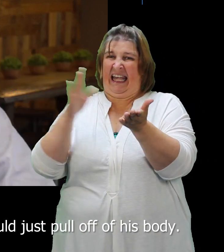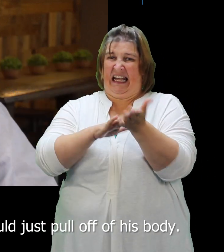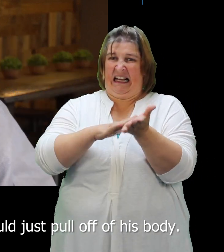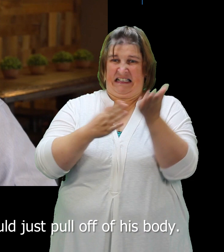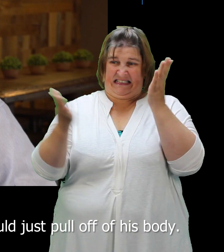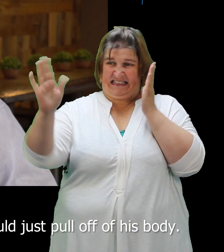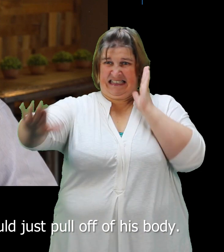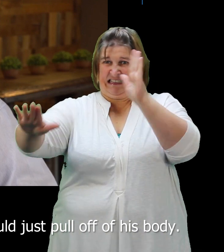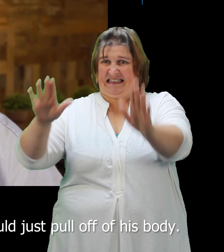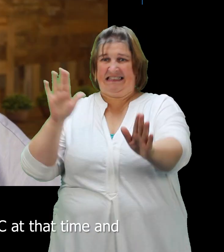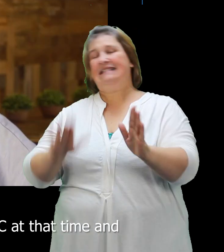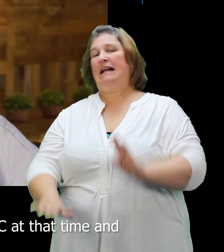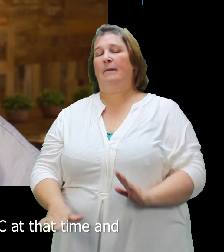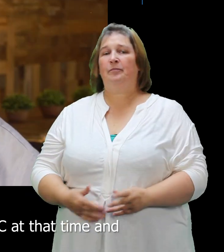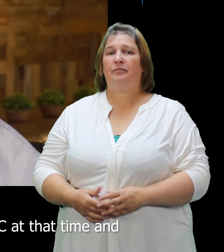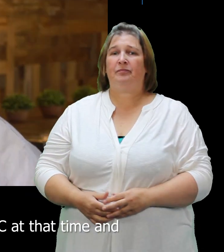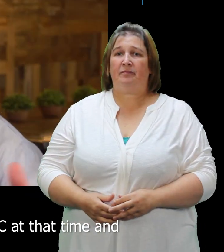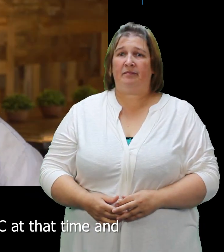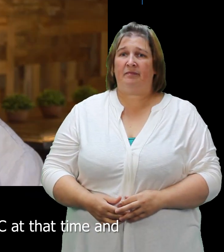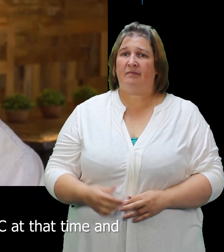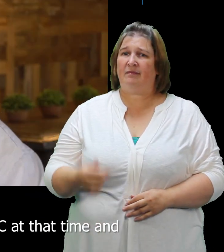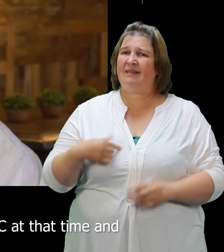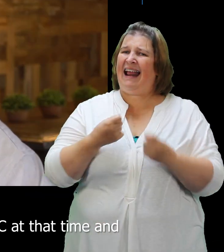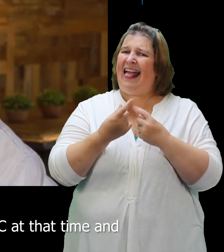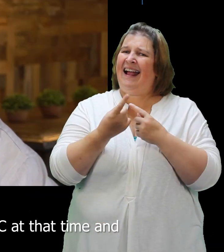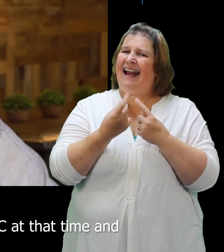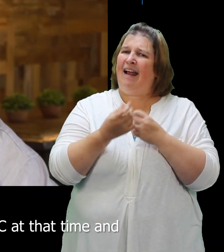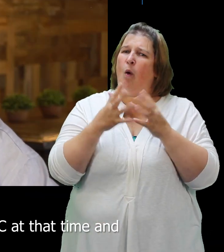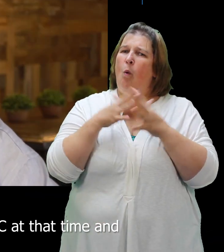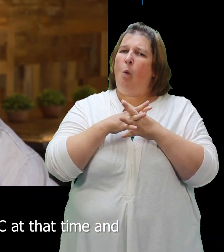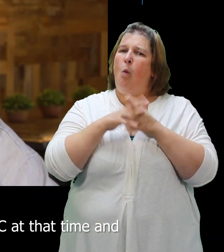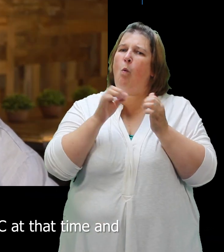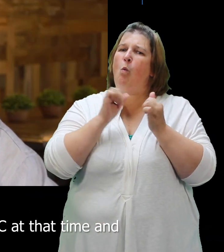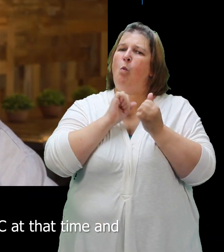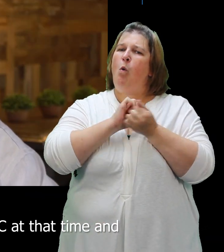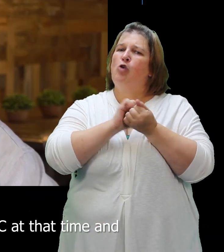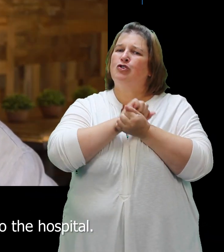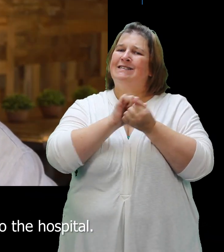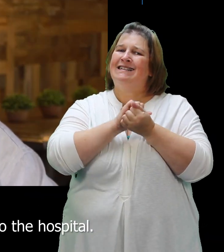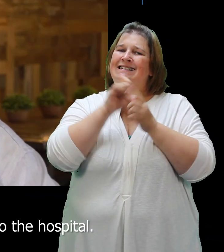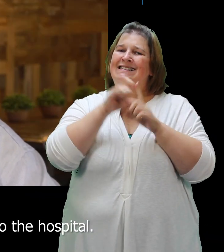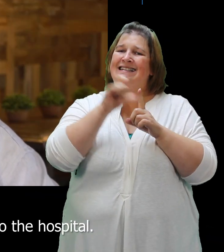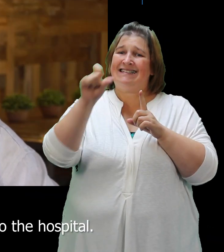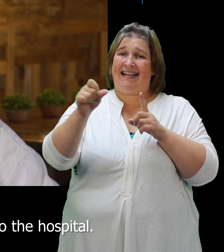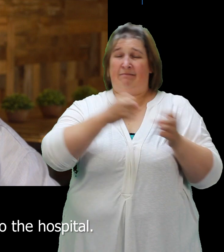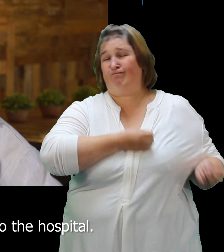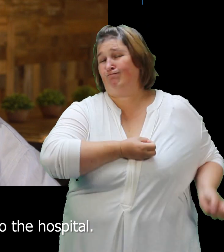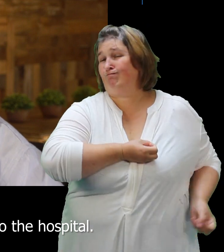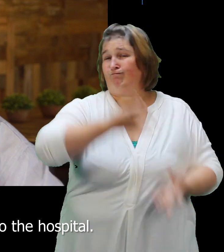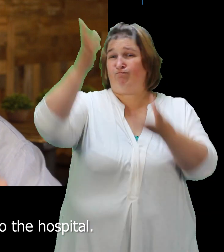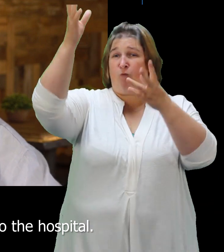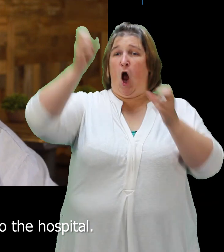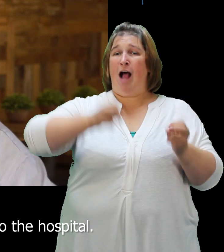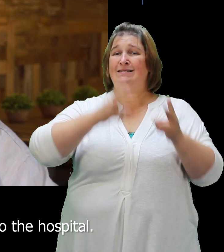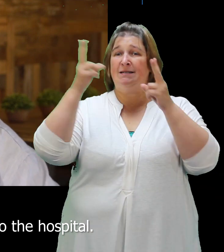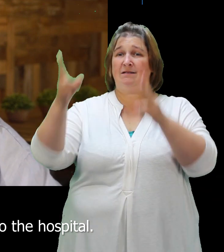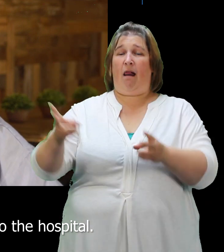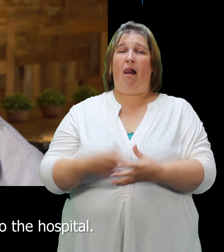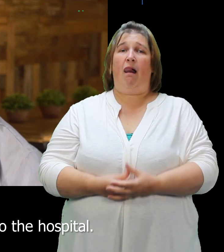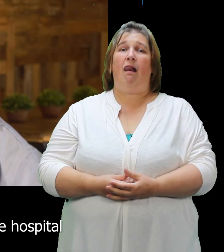body. We lived just outside of Washington, D.C. at that time, and so they took my dad, rushed him to the